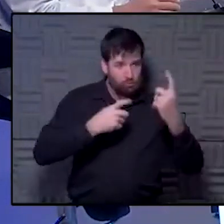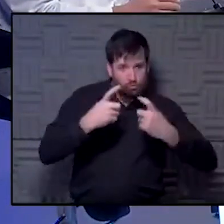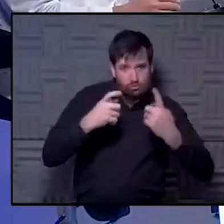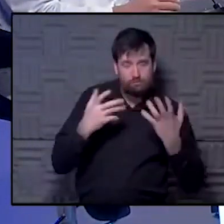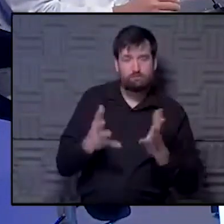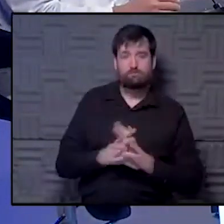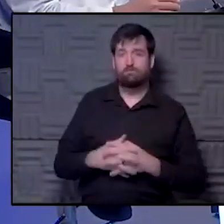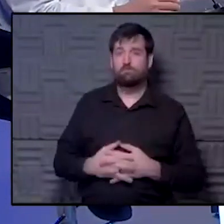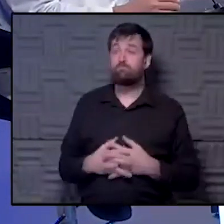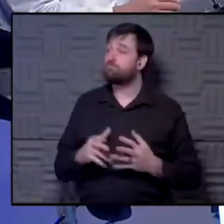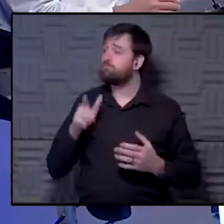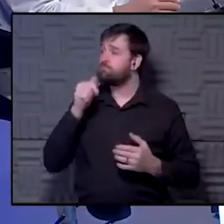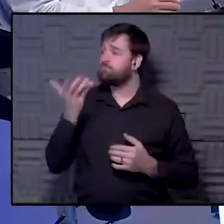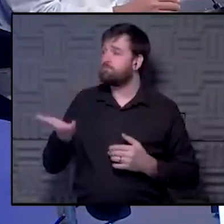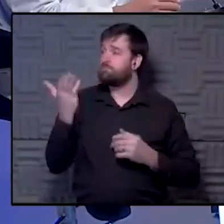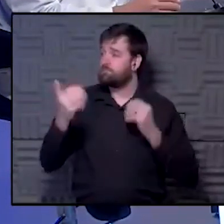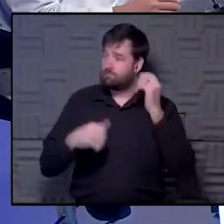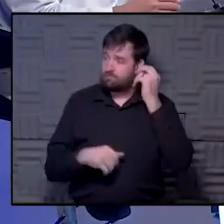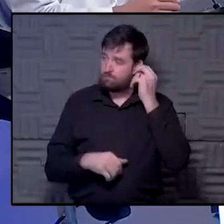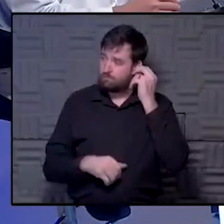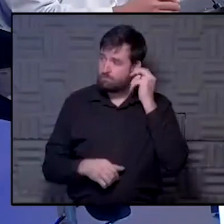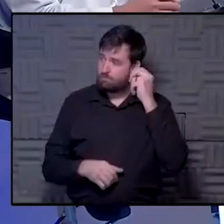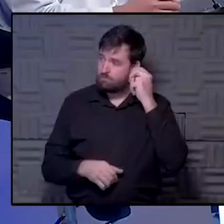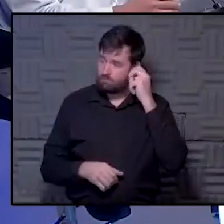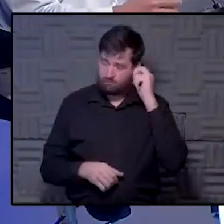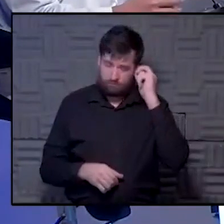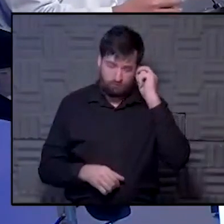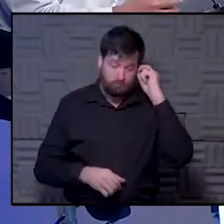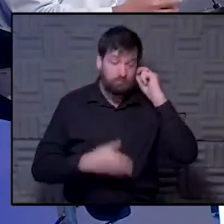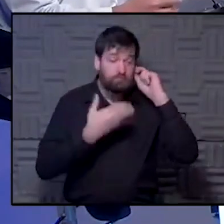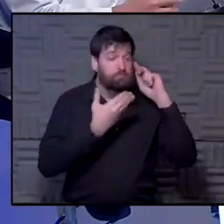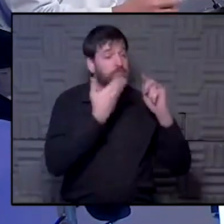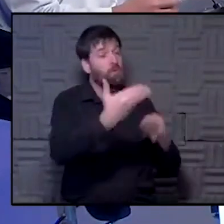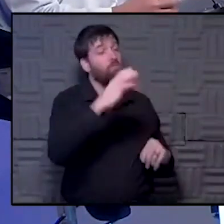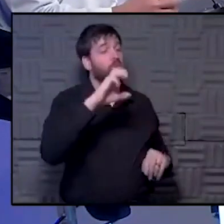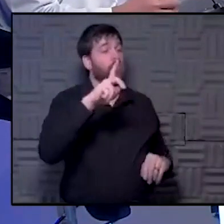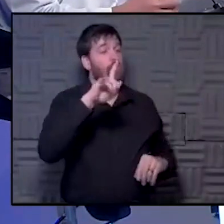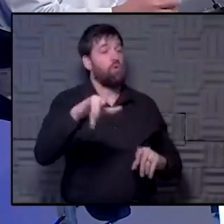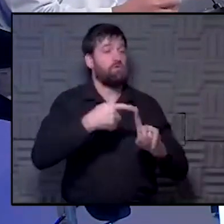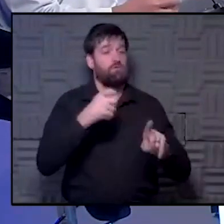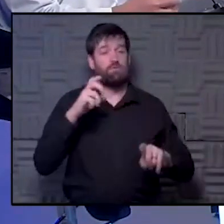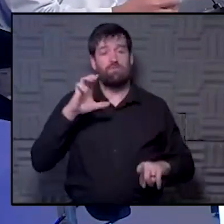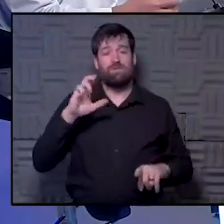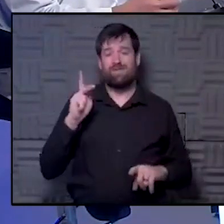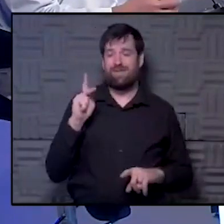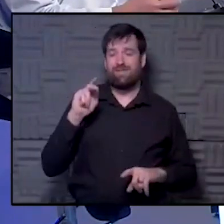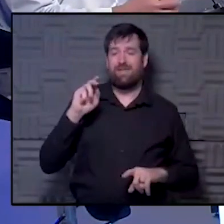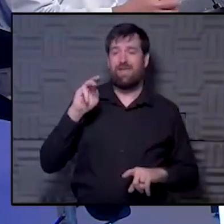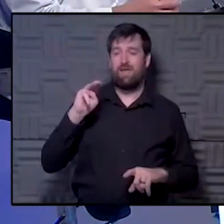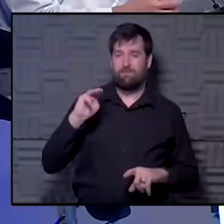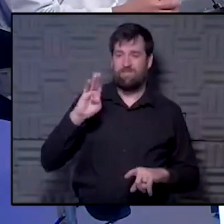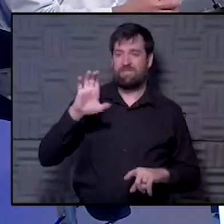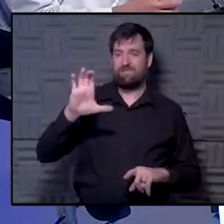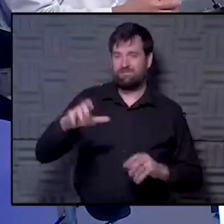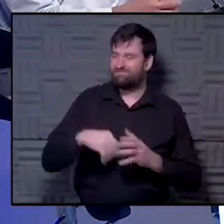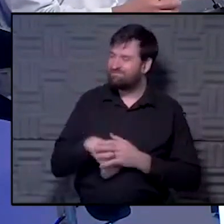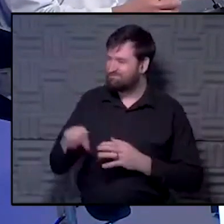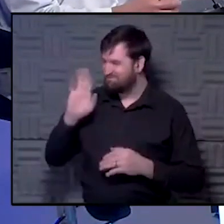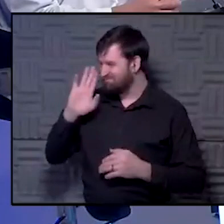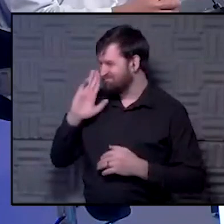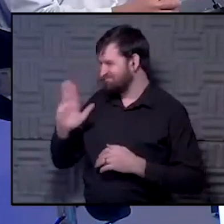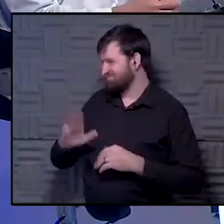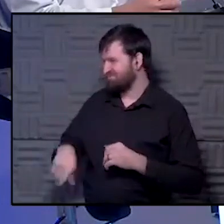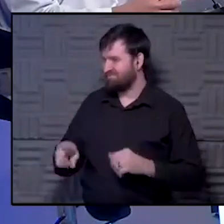their questions. Who's out? Who wants to go first? All right. Good morning, Cody Holyoke, KMBC 9 News. Cody, good morning. Hey